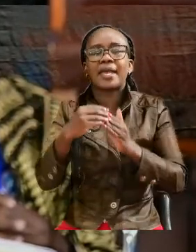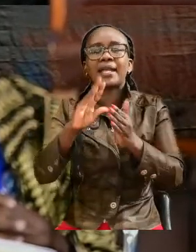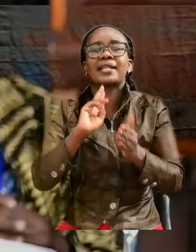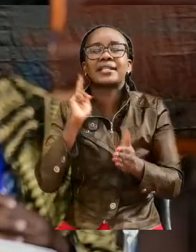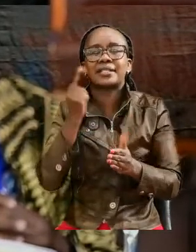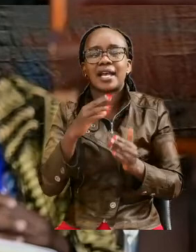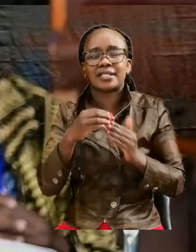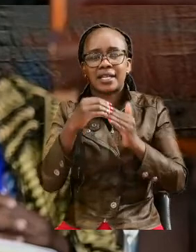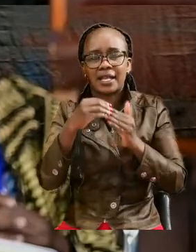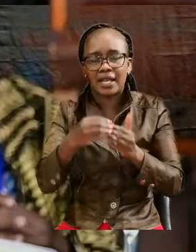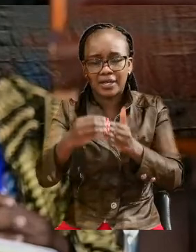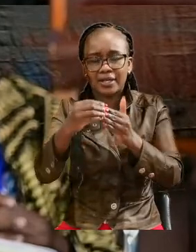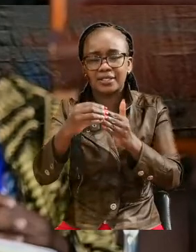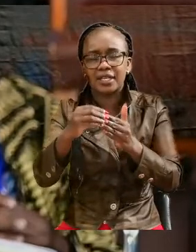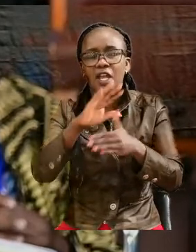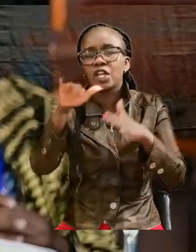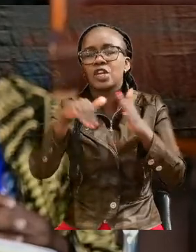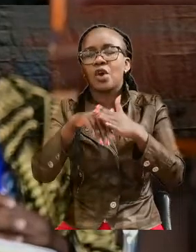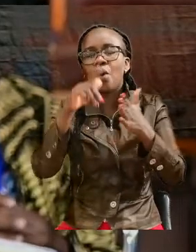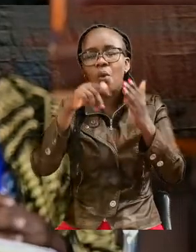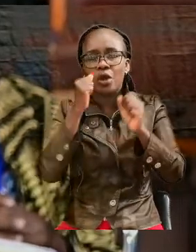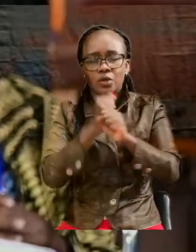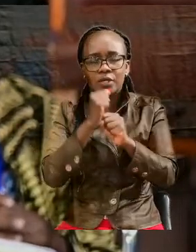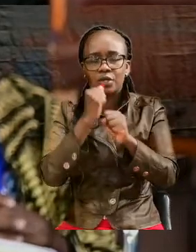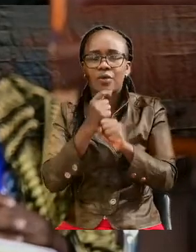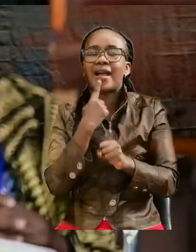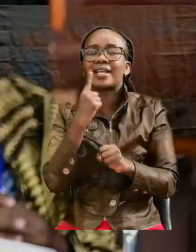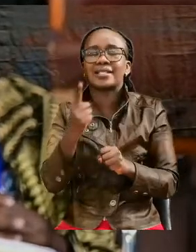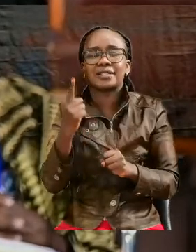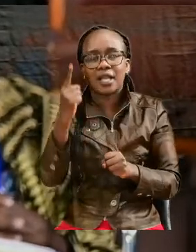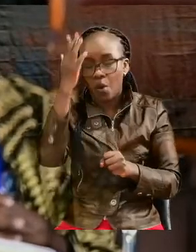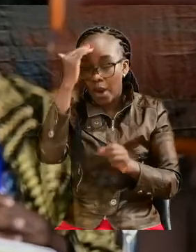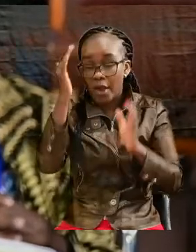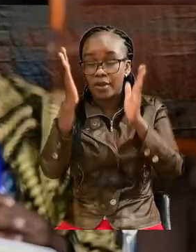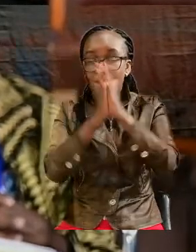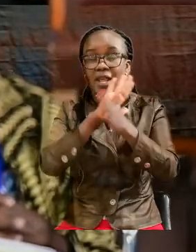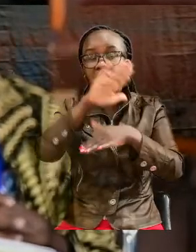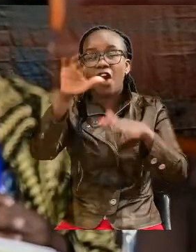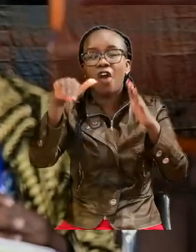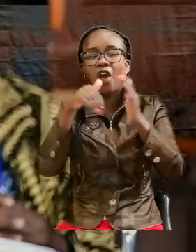and guide us in all that we do and say. For we pray all this,